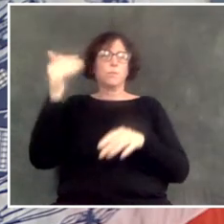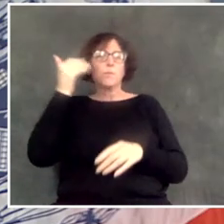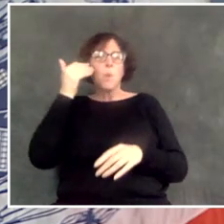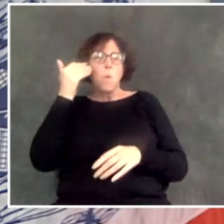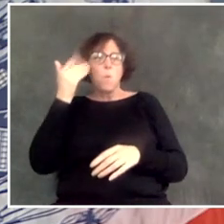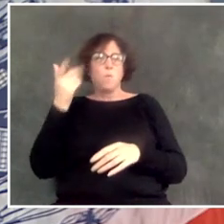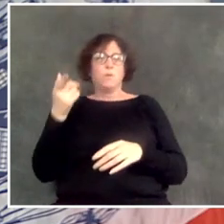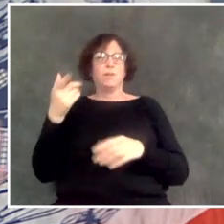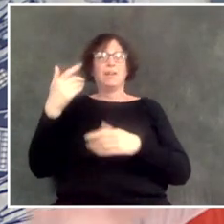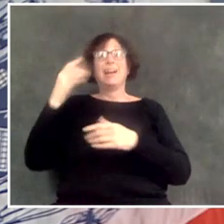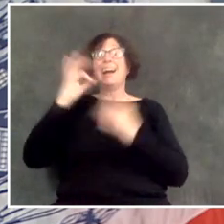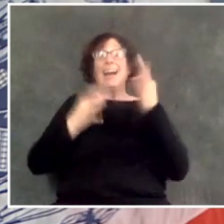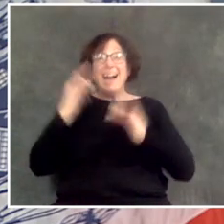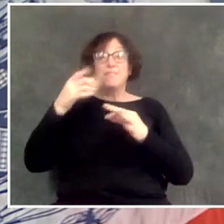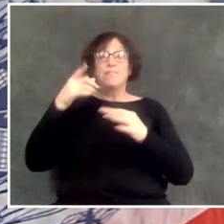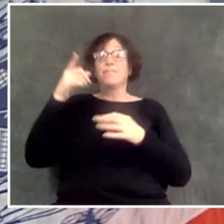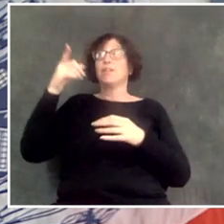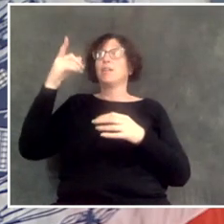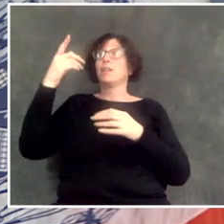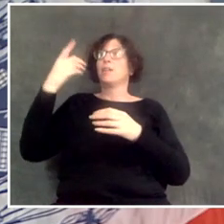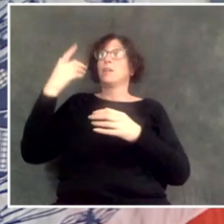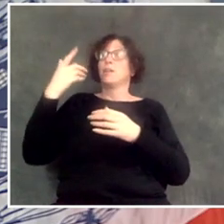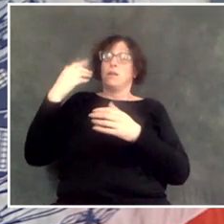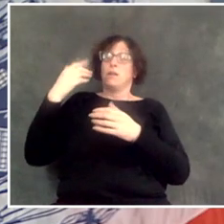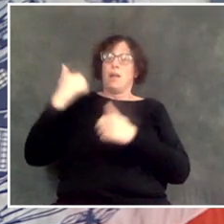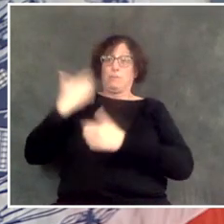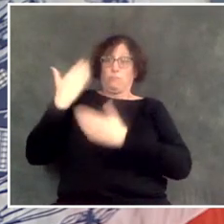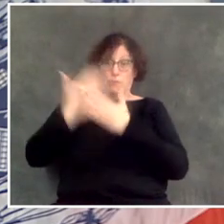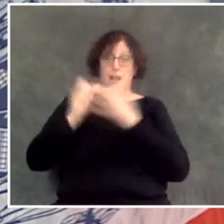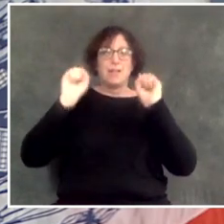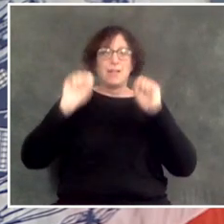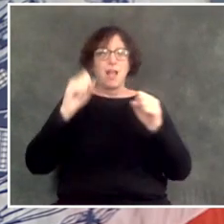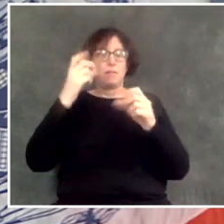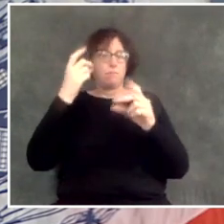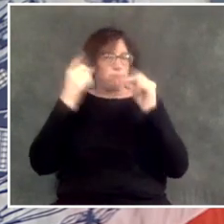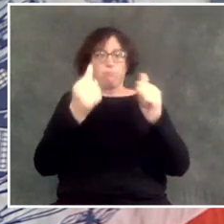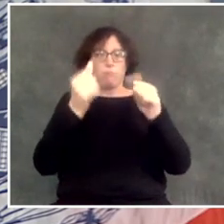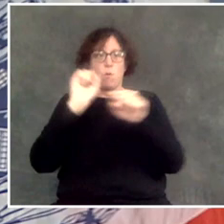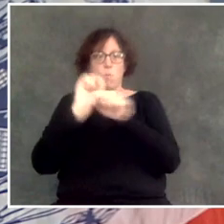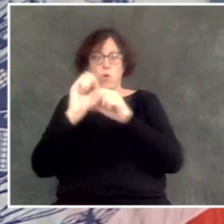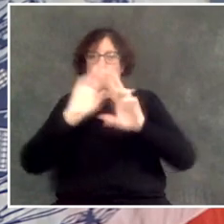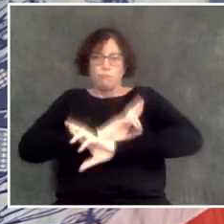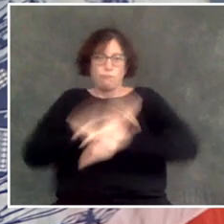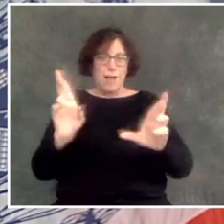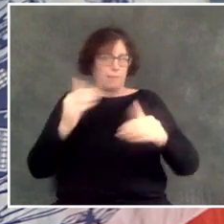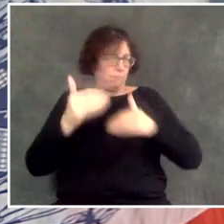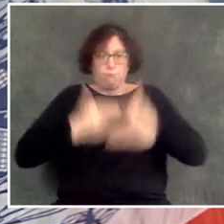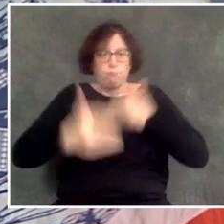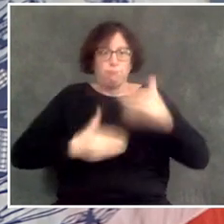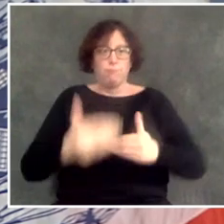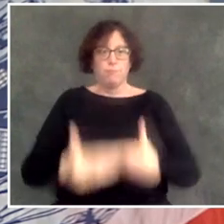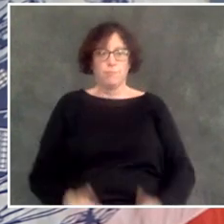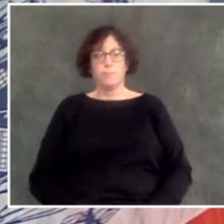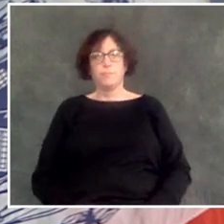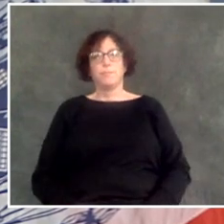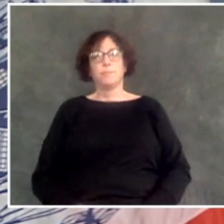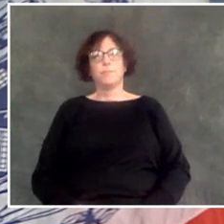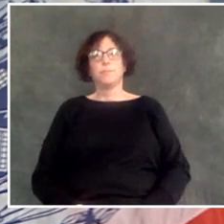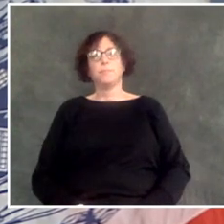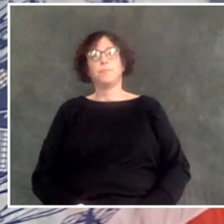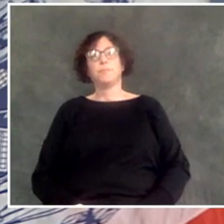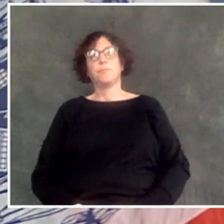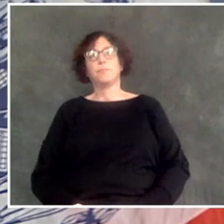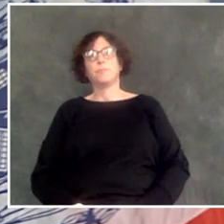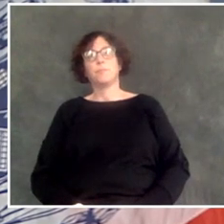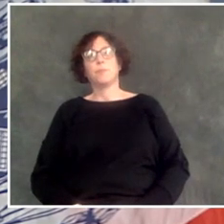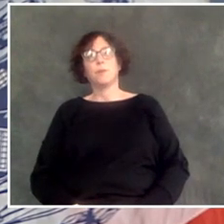300 respiratory therapists, is all for our health and hospitals, those 11 hospitals. So